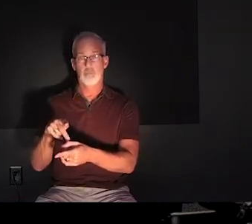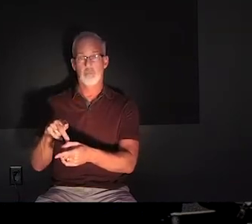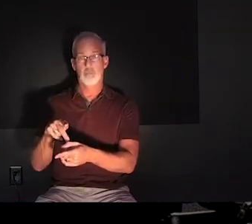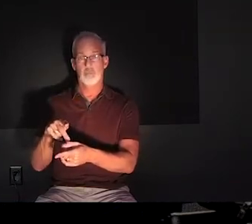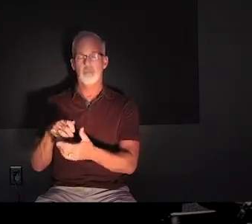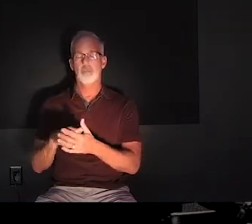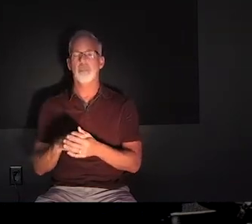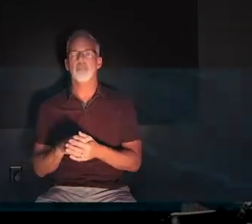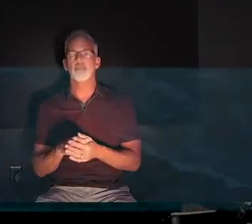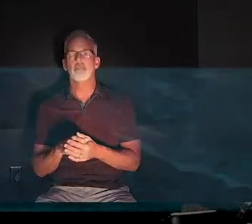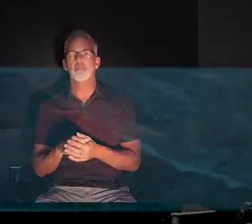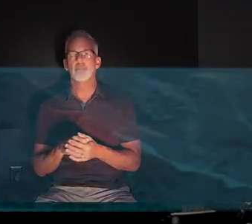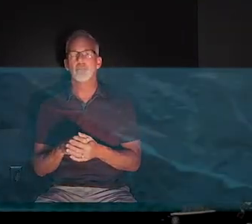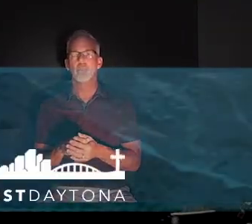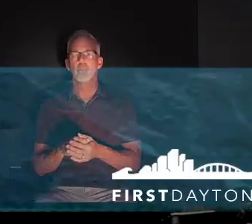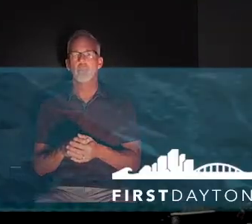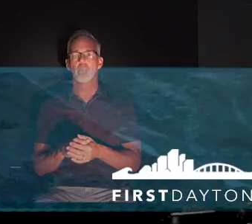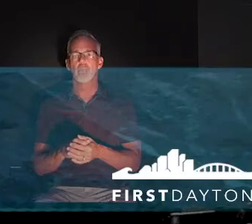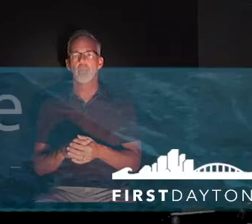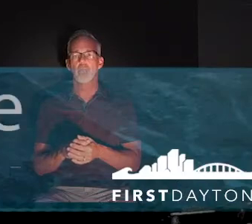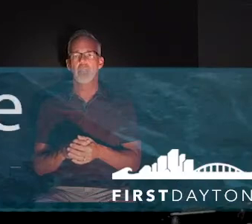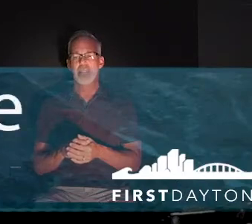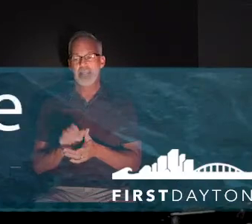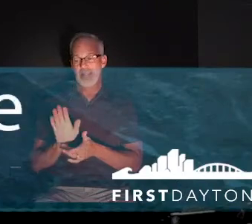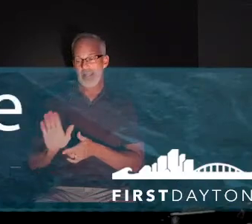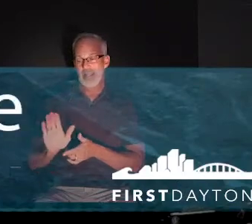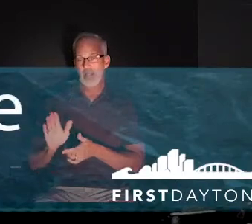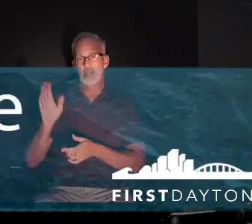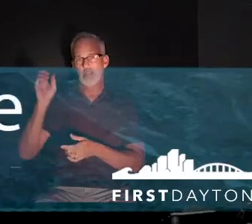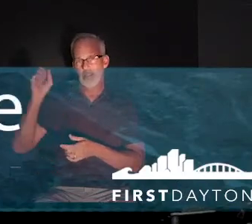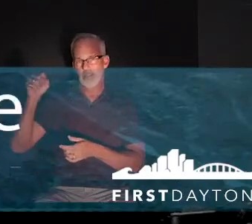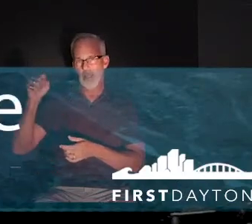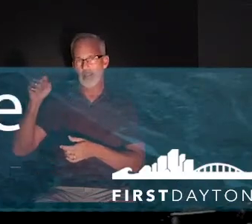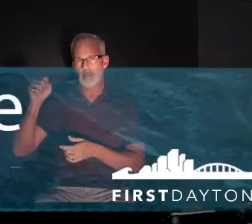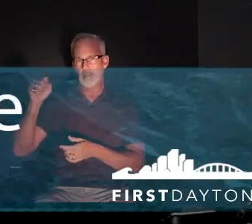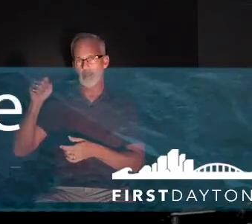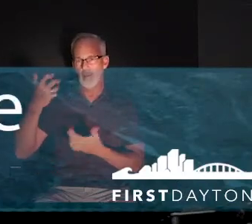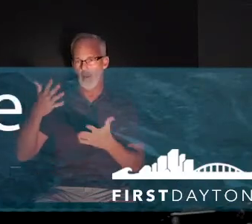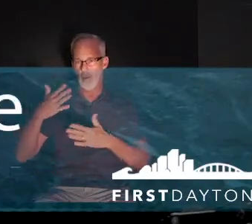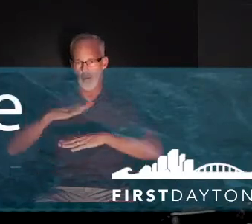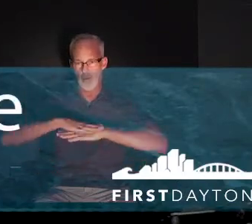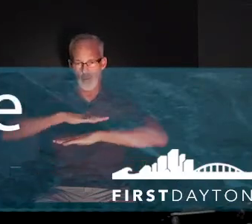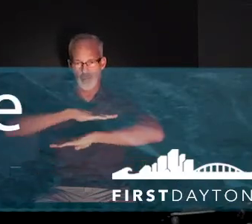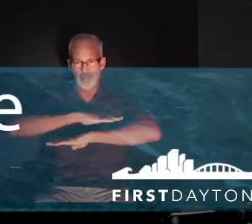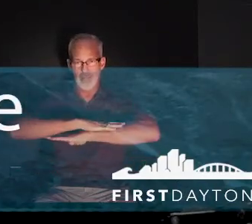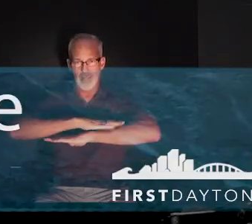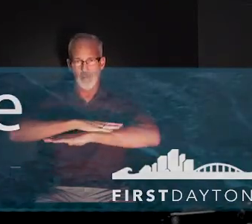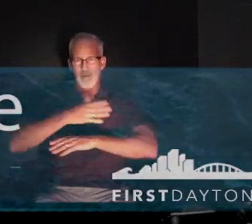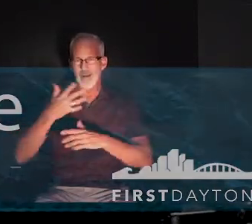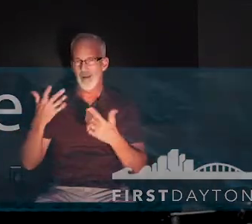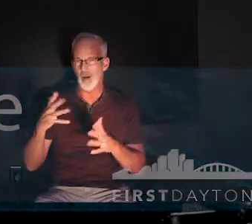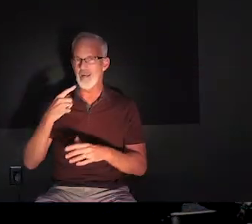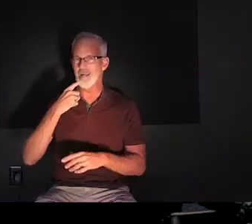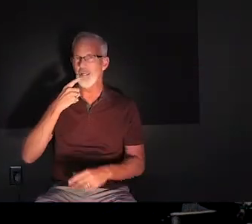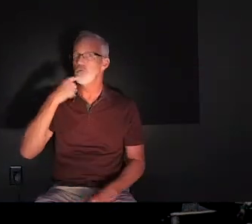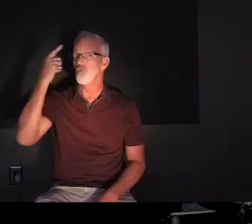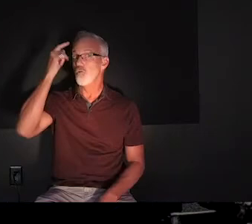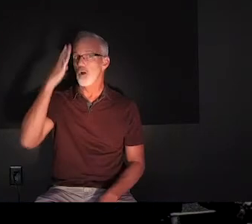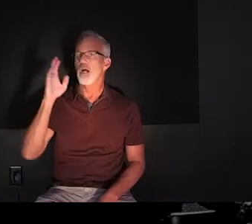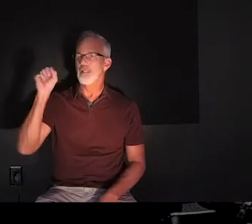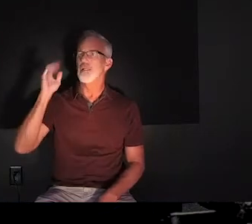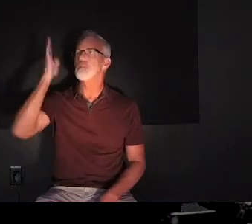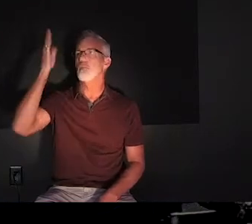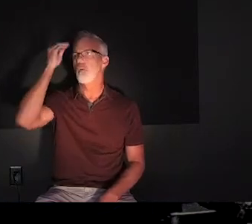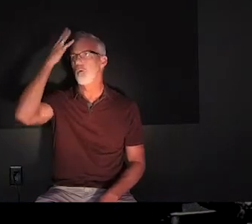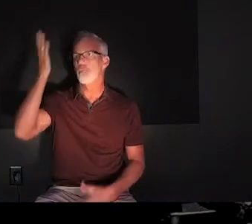But here's what you're going to see. Philip's yes was already on the table. Notice what the